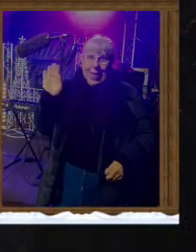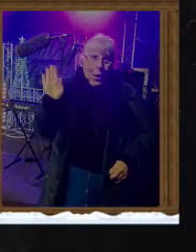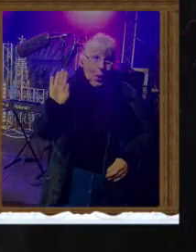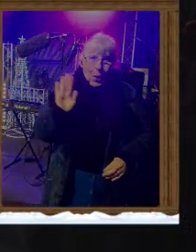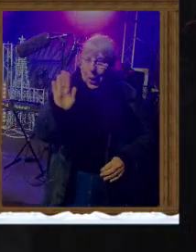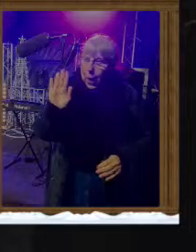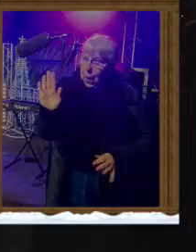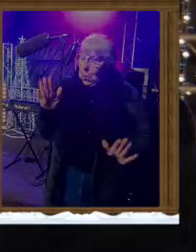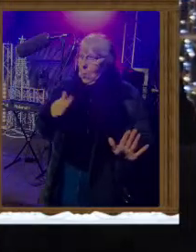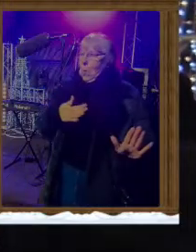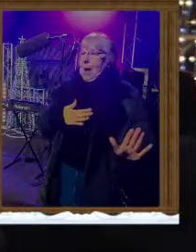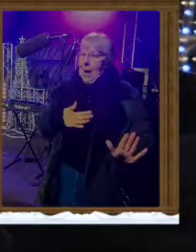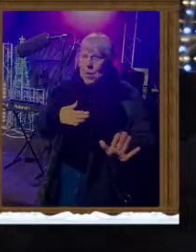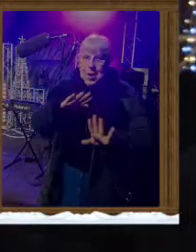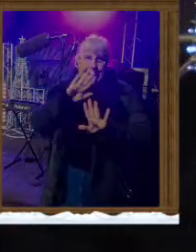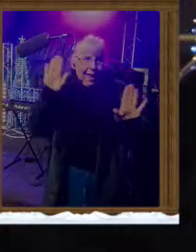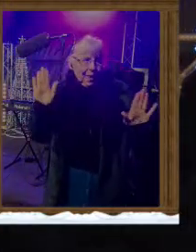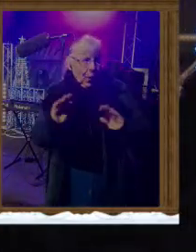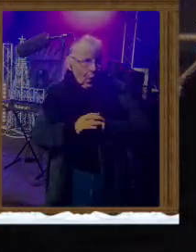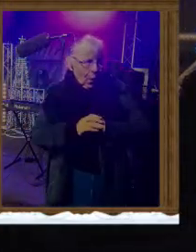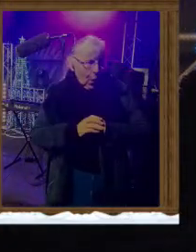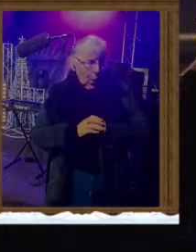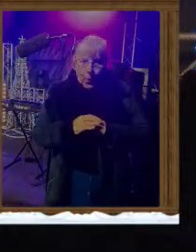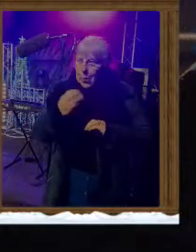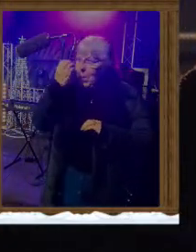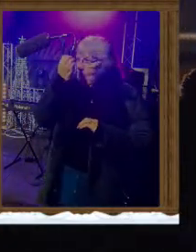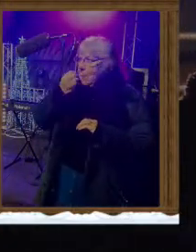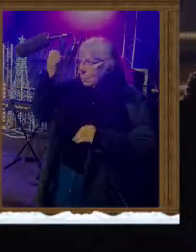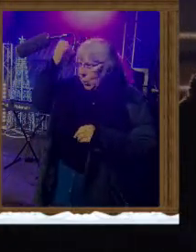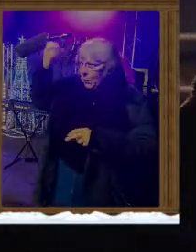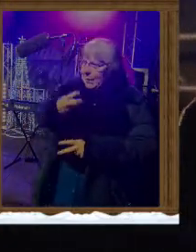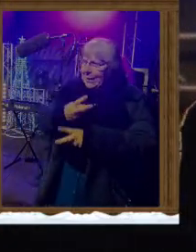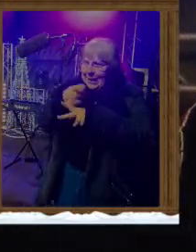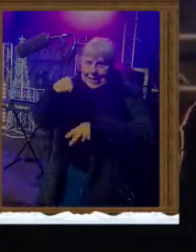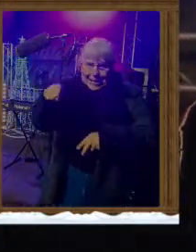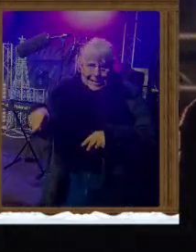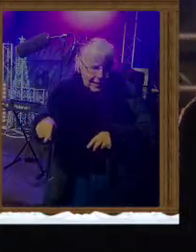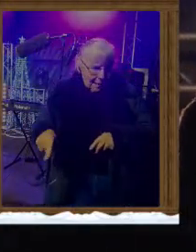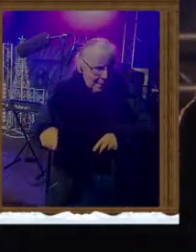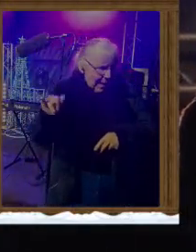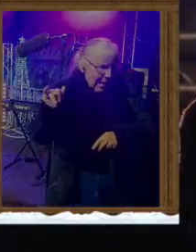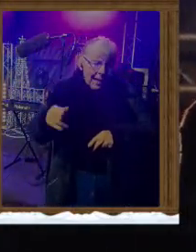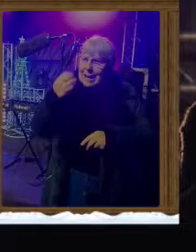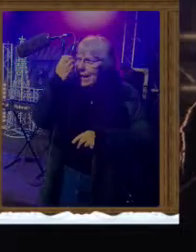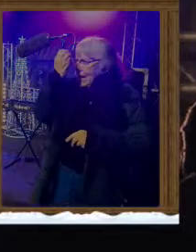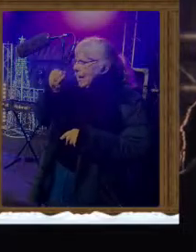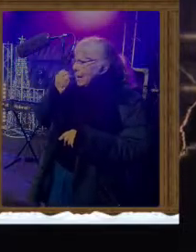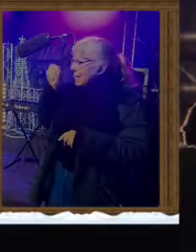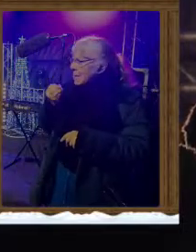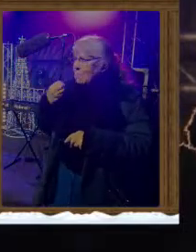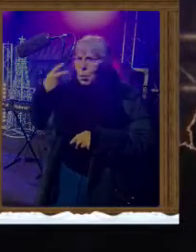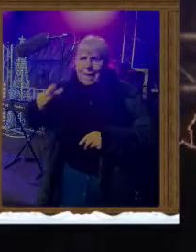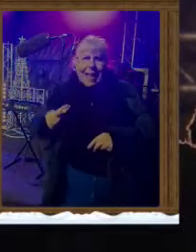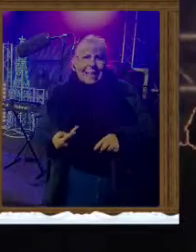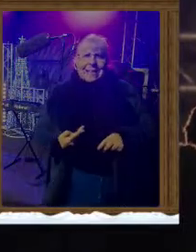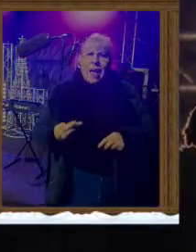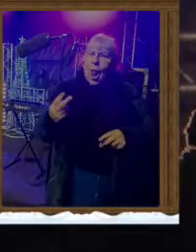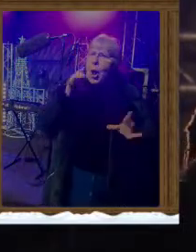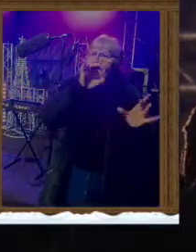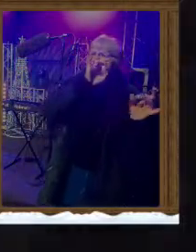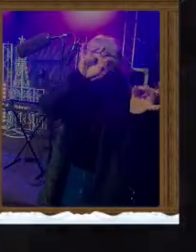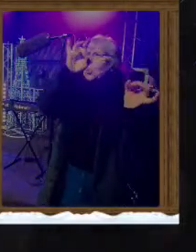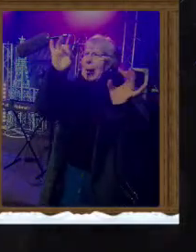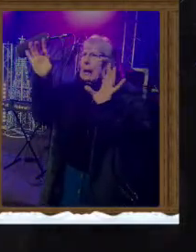Oh, my. Hello, everyone. What a beautiful kingdom. Isn't it so beautiful, Elsa? Look at all the twinkling lights